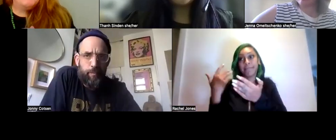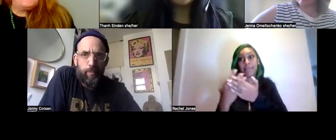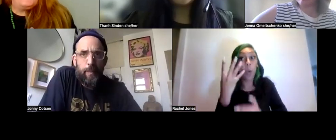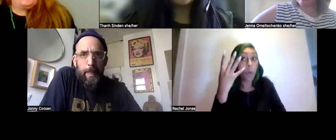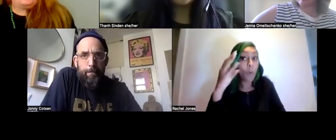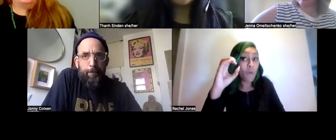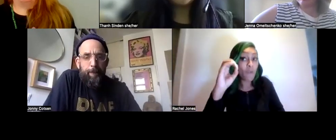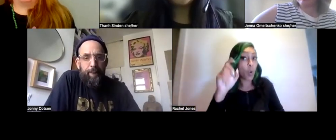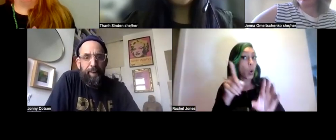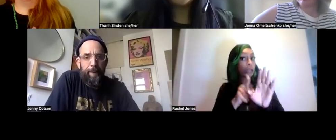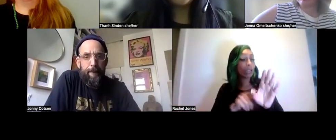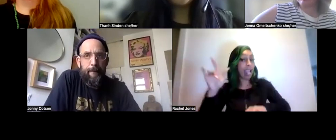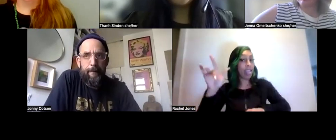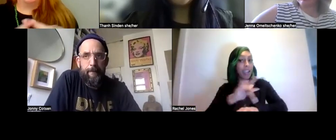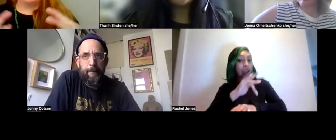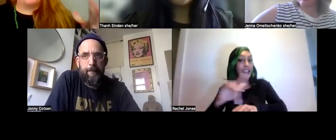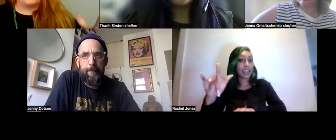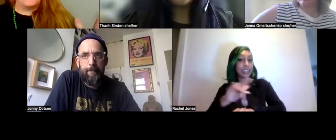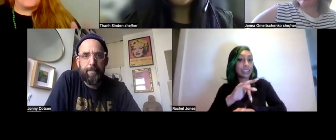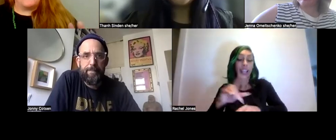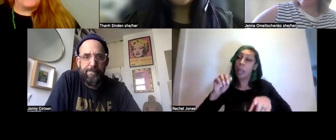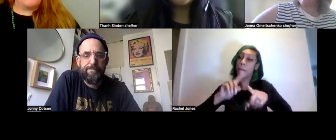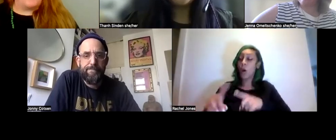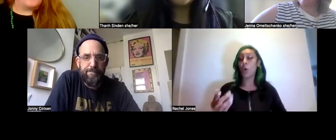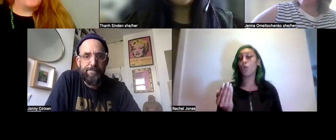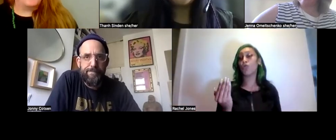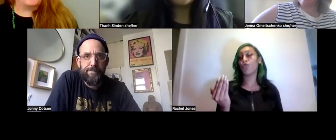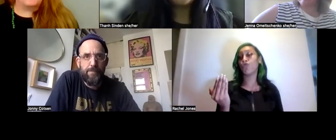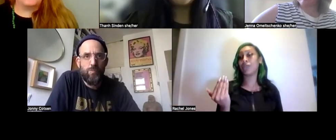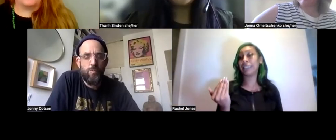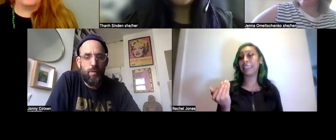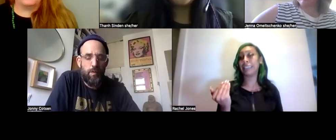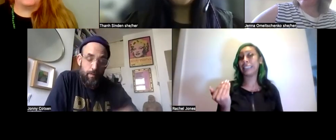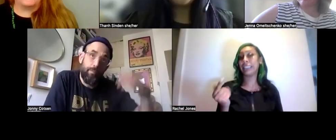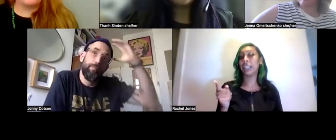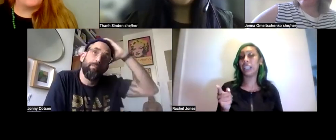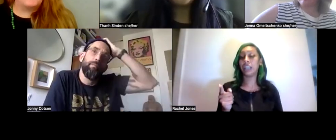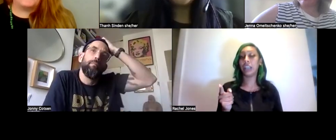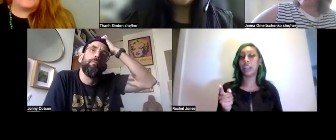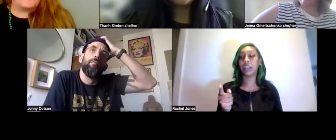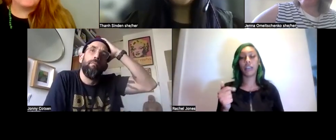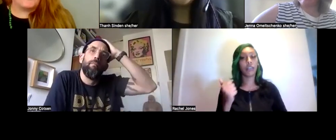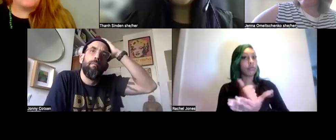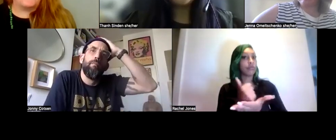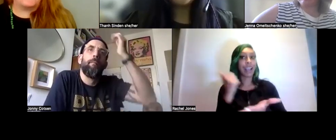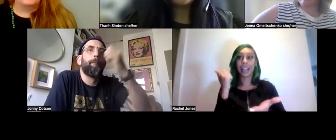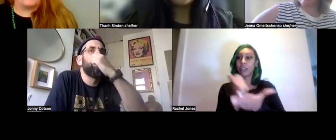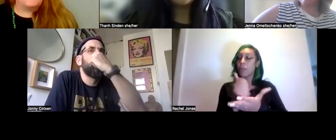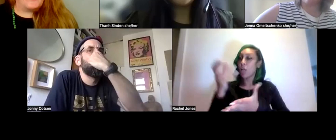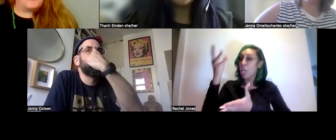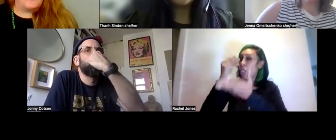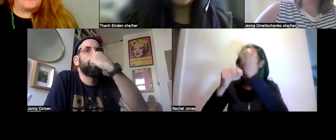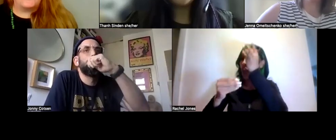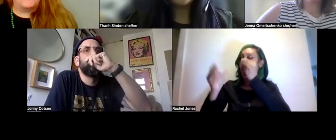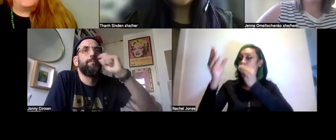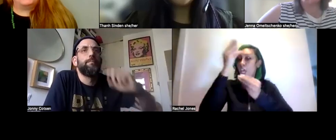years. And over most recently, we've undergone, you know, incredible learning over the